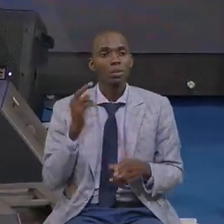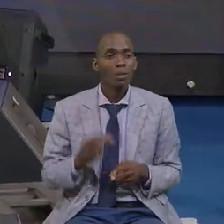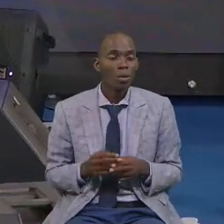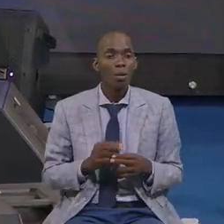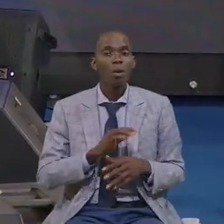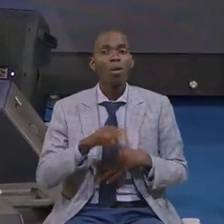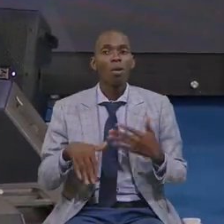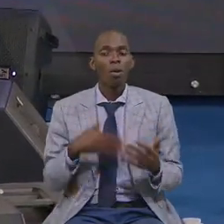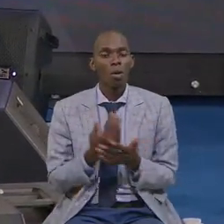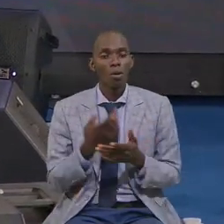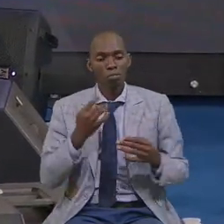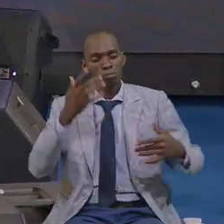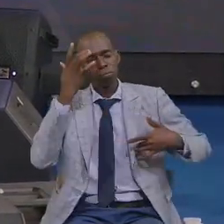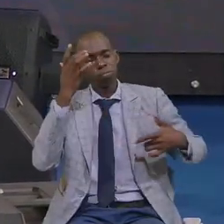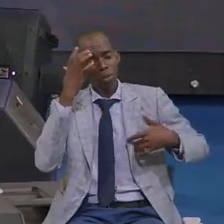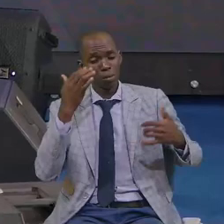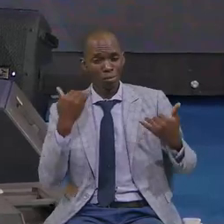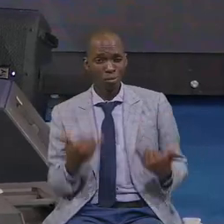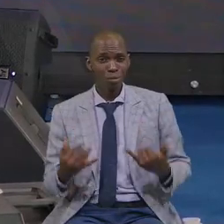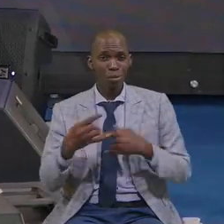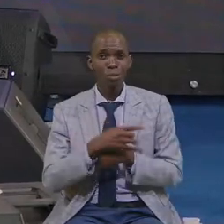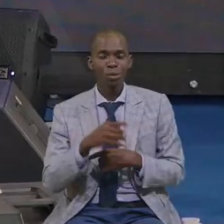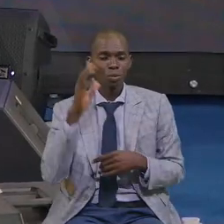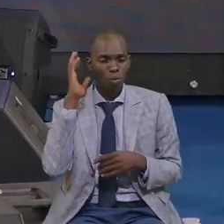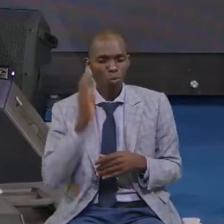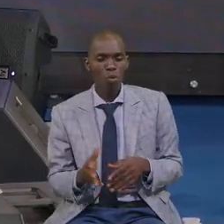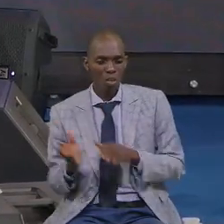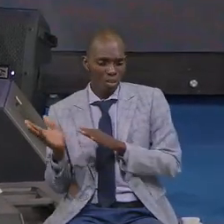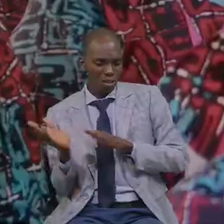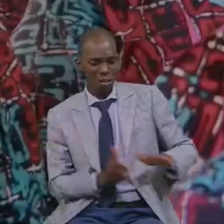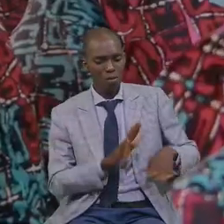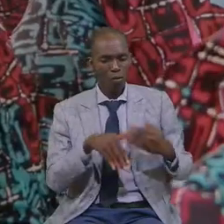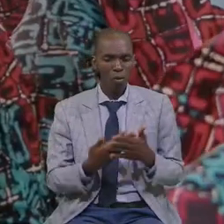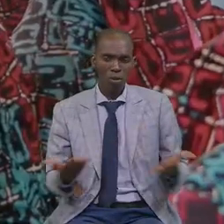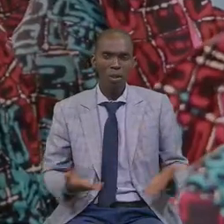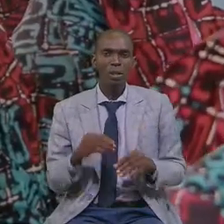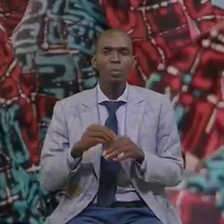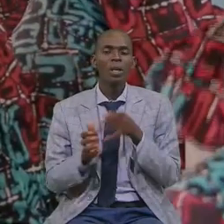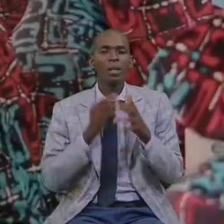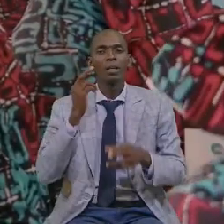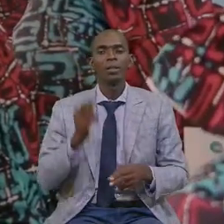the sicknesses today, you will leave them here today in Jesus' name.